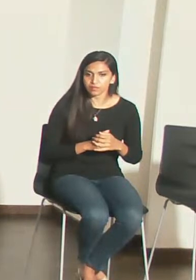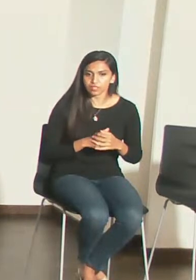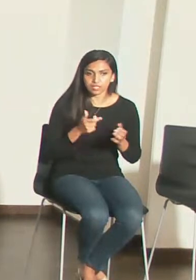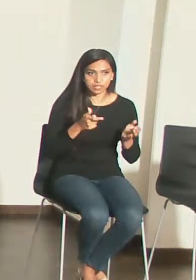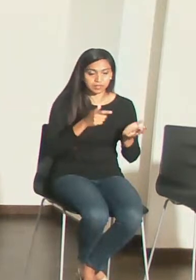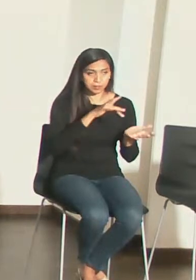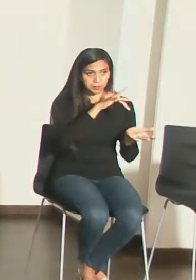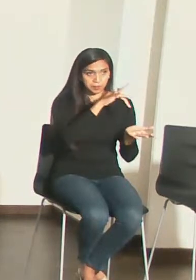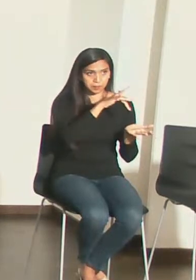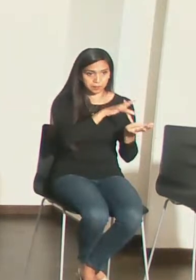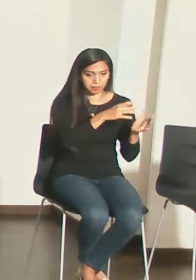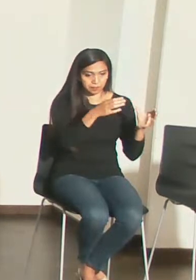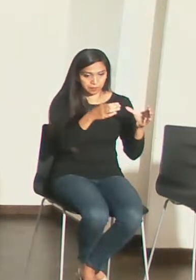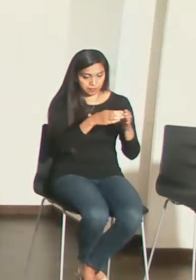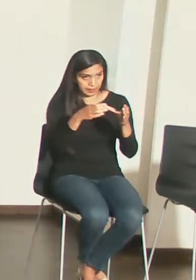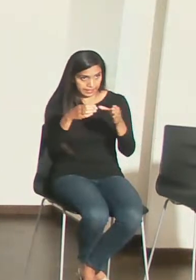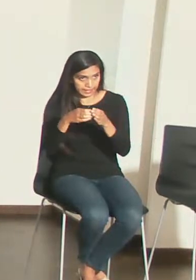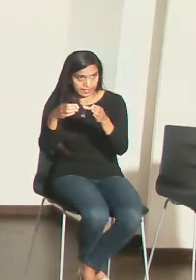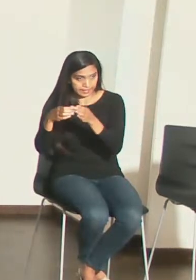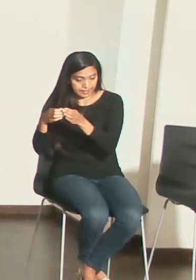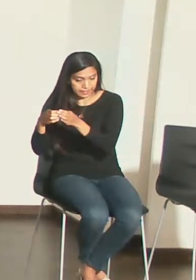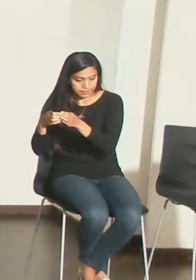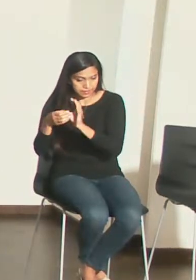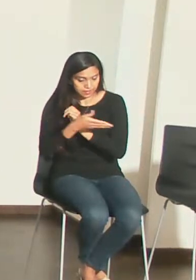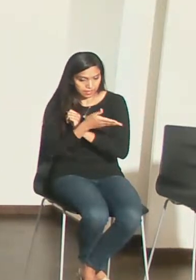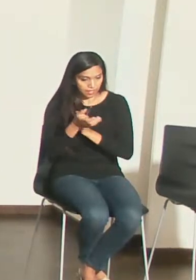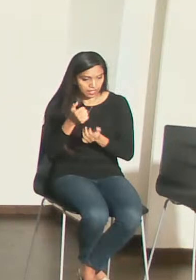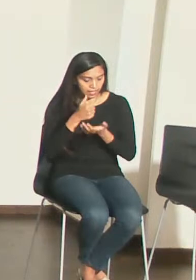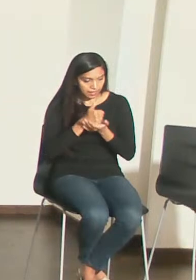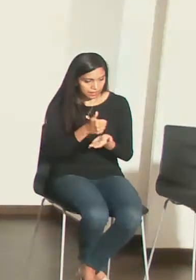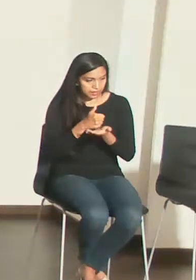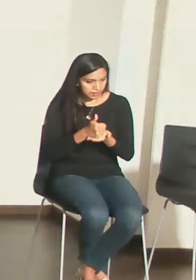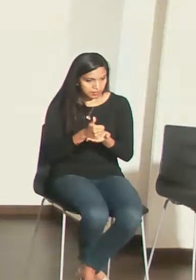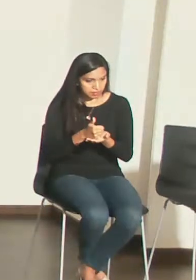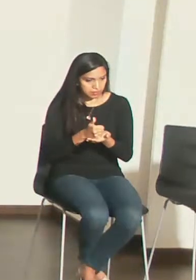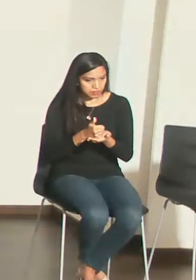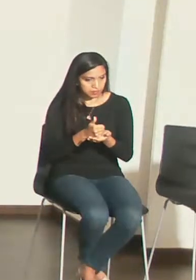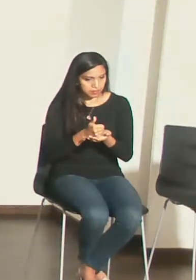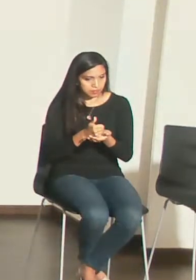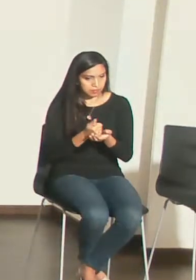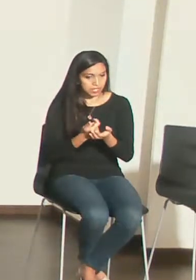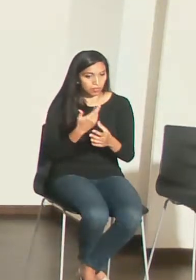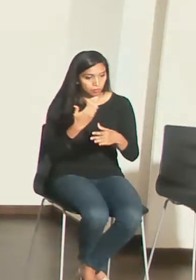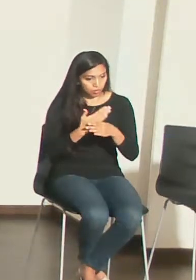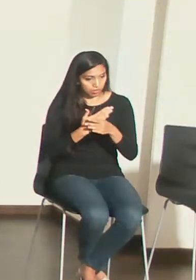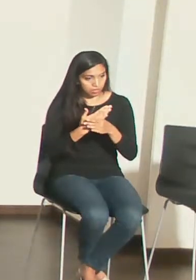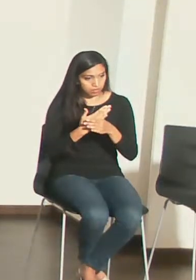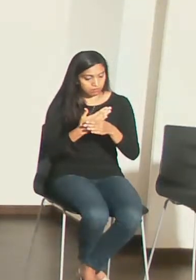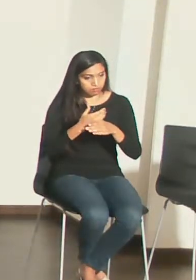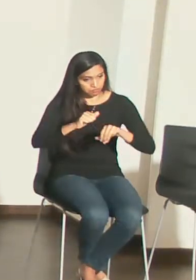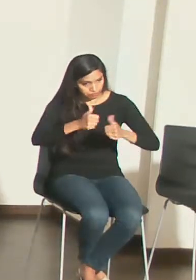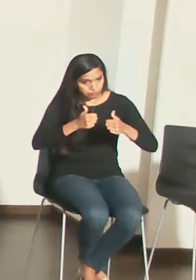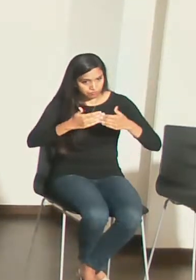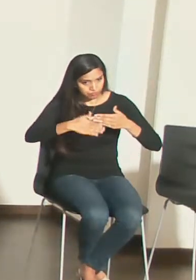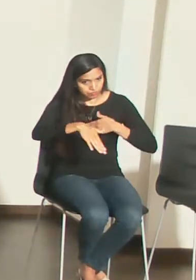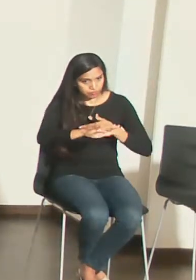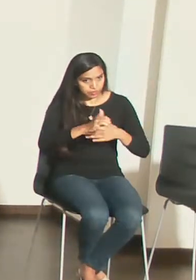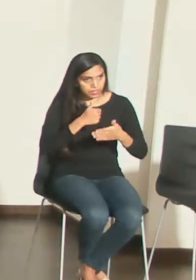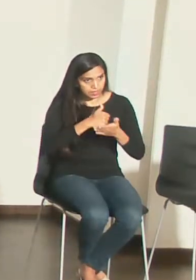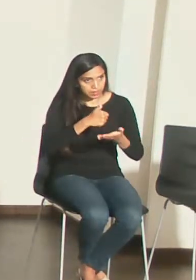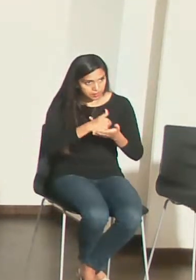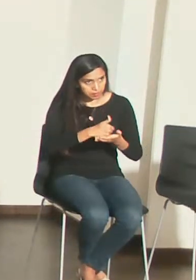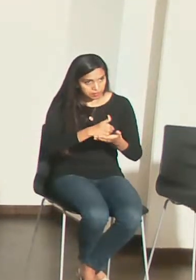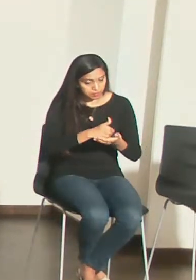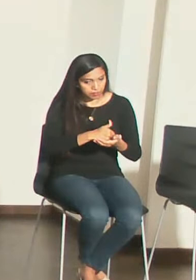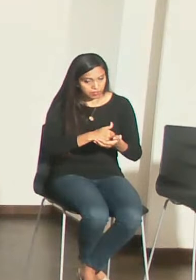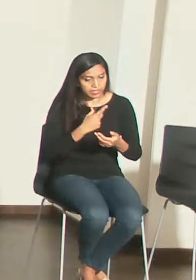spaces. I mean, they help as they were committed to the works and the way in which the work should